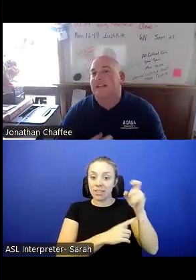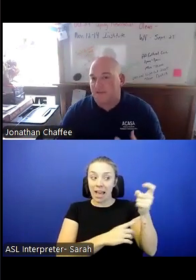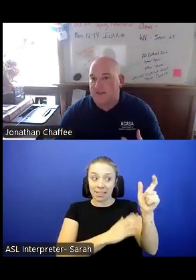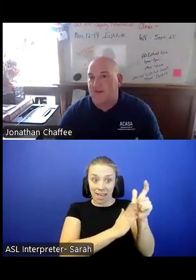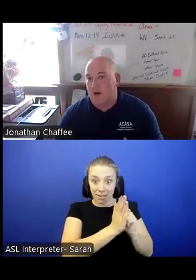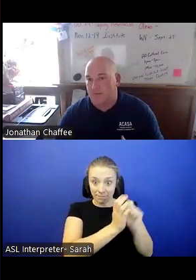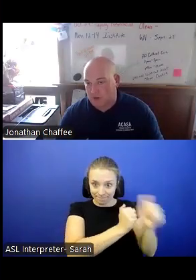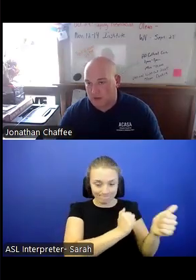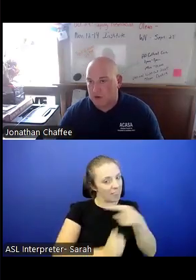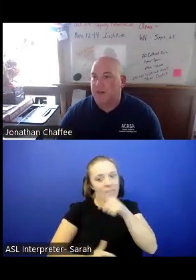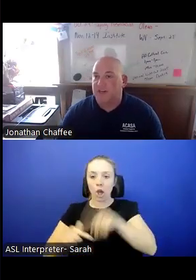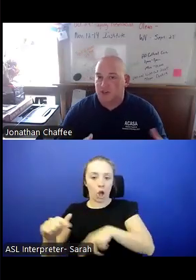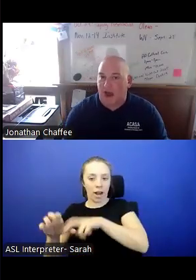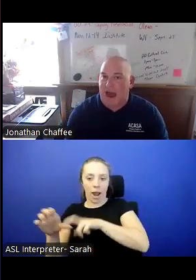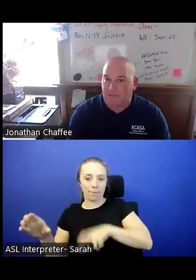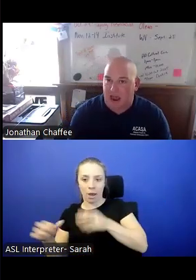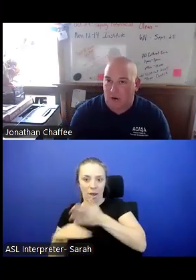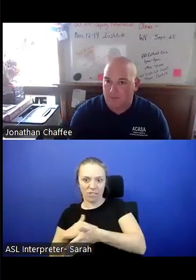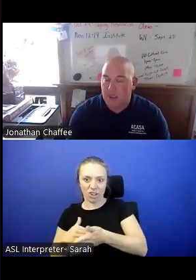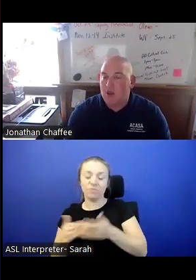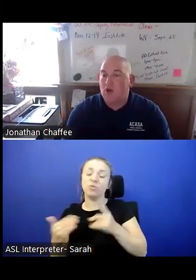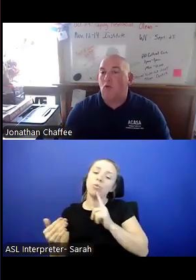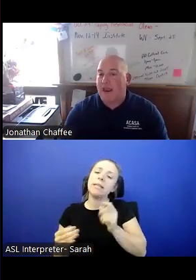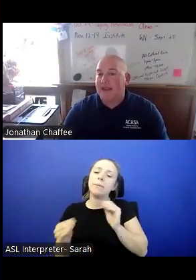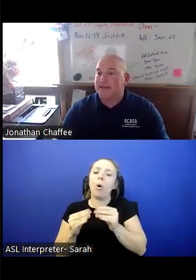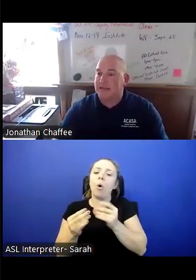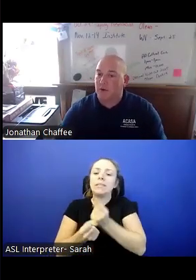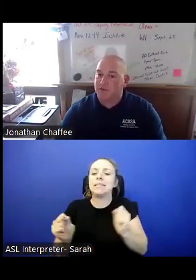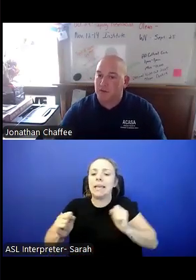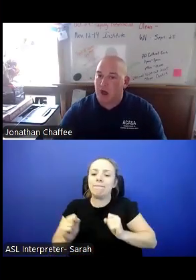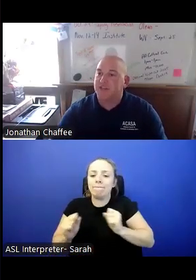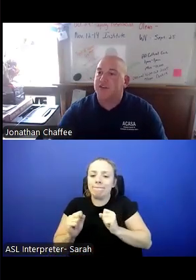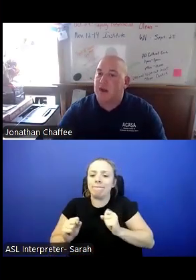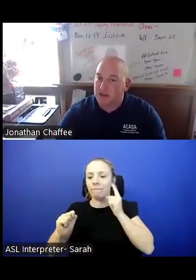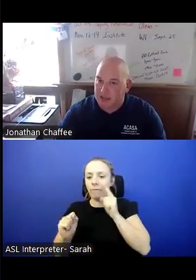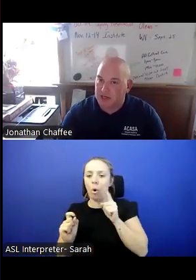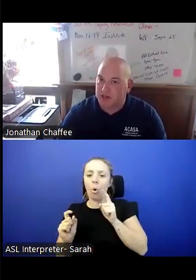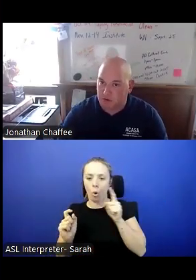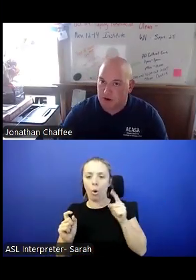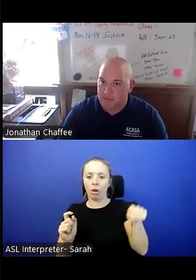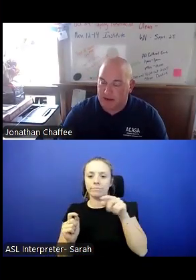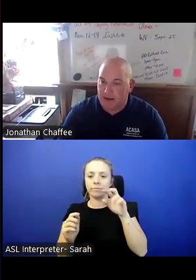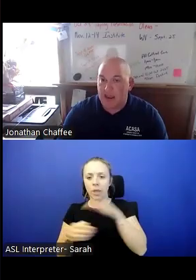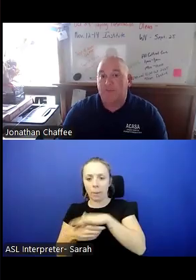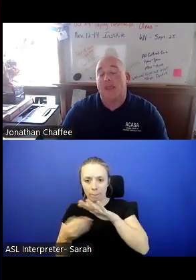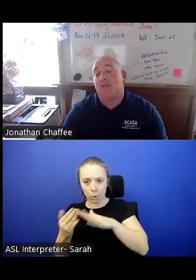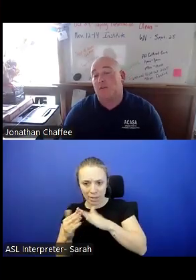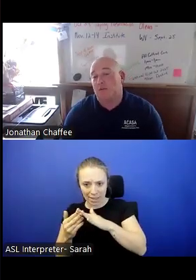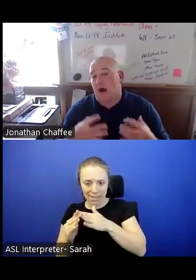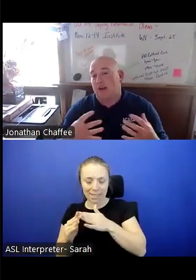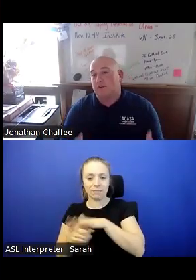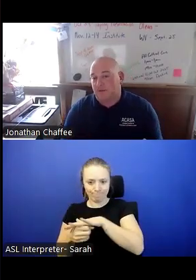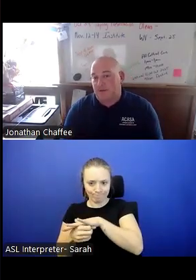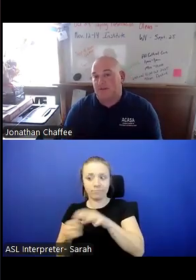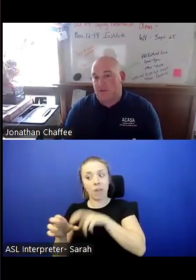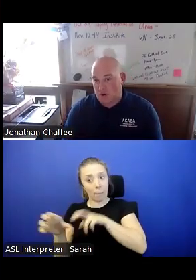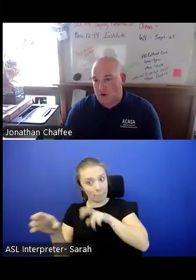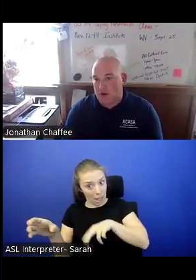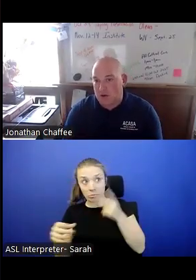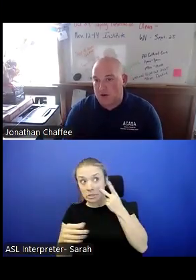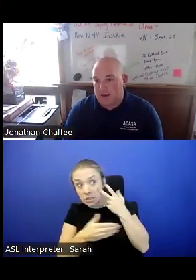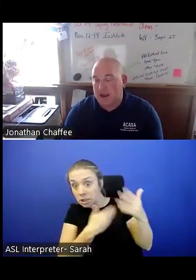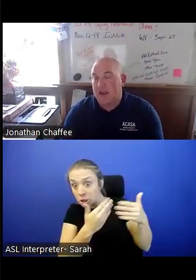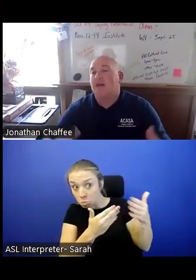of a safety valve for communities to opt out, wait and see what the laws and regulations were going to be. And if you thought it was a fit for